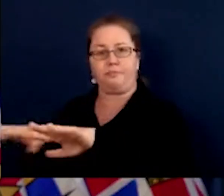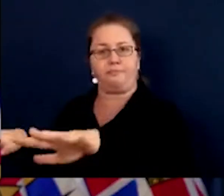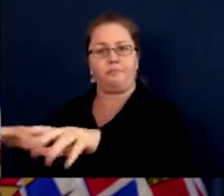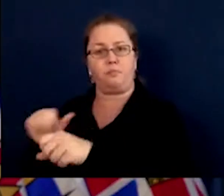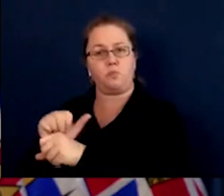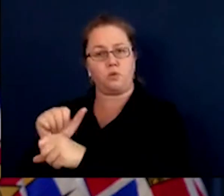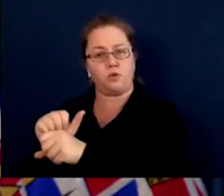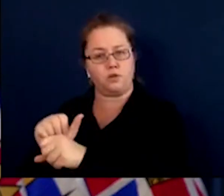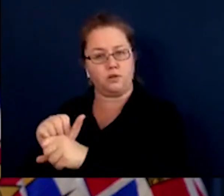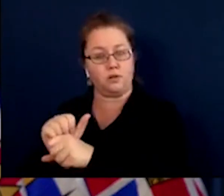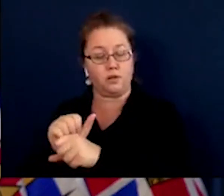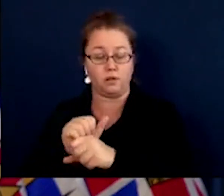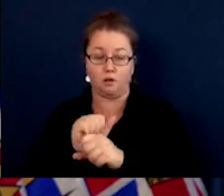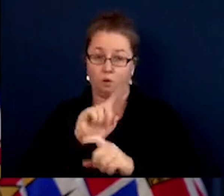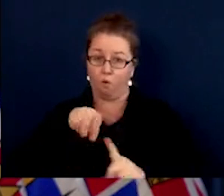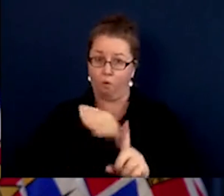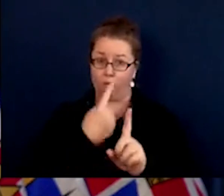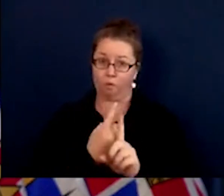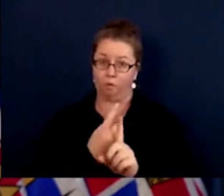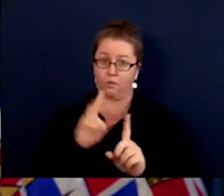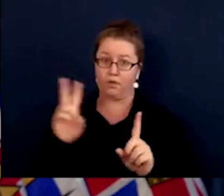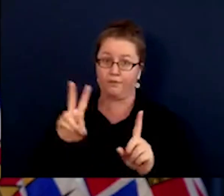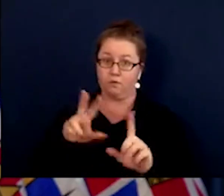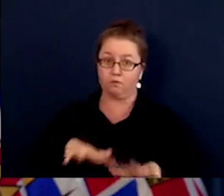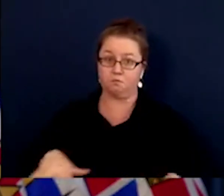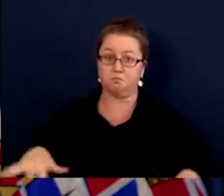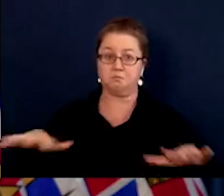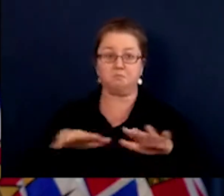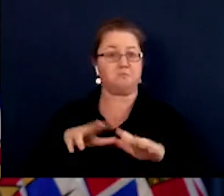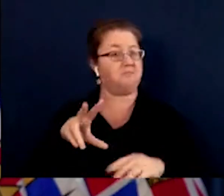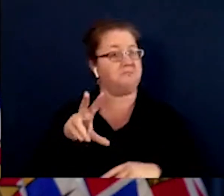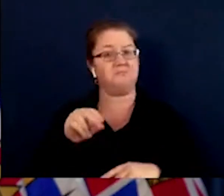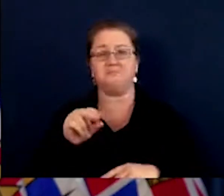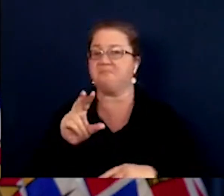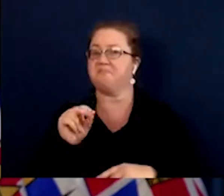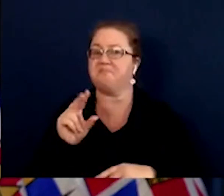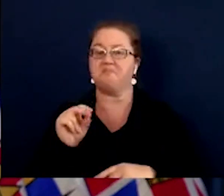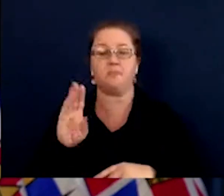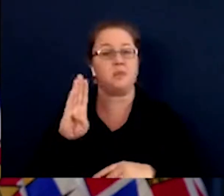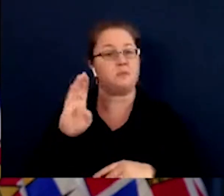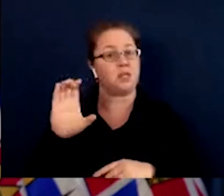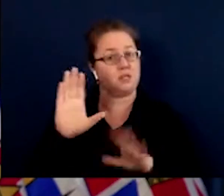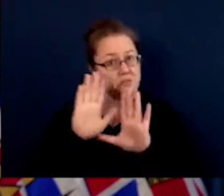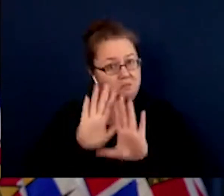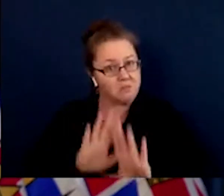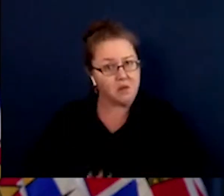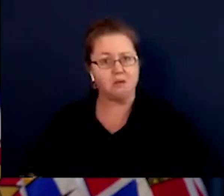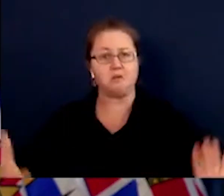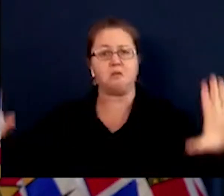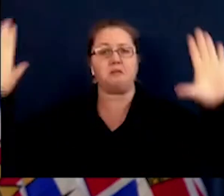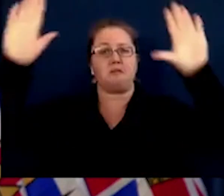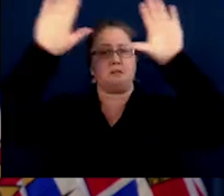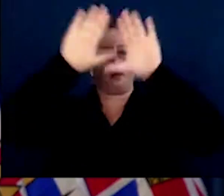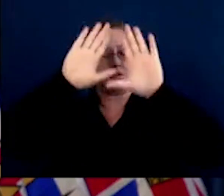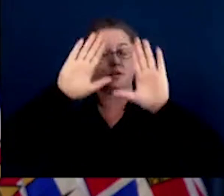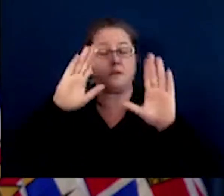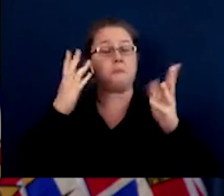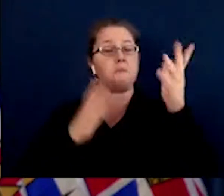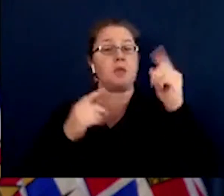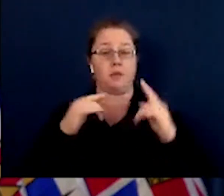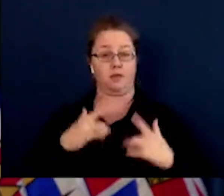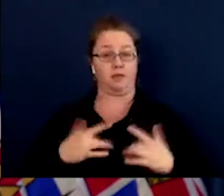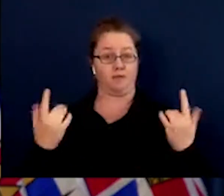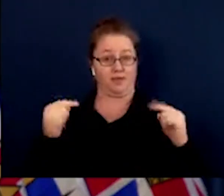the cases connected to events have spread right across this province. People who have come to an event that might be in the